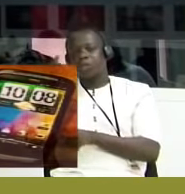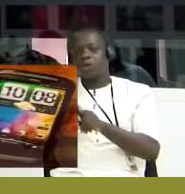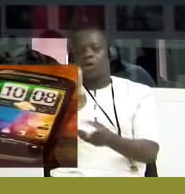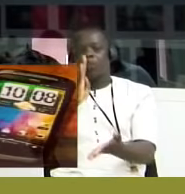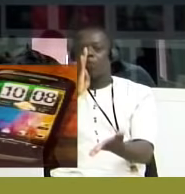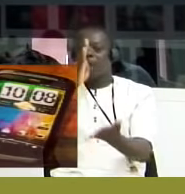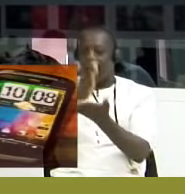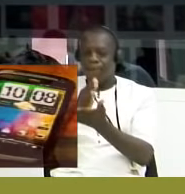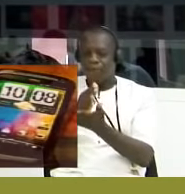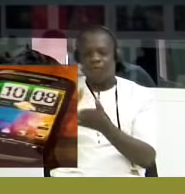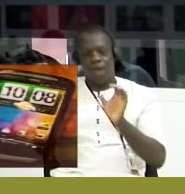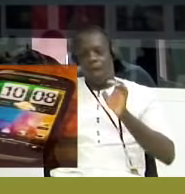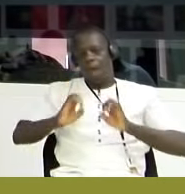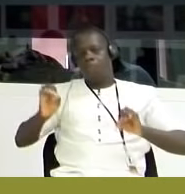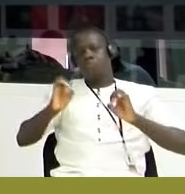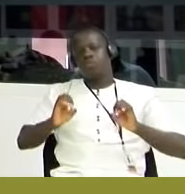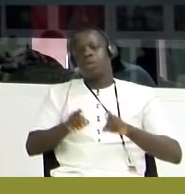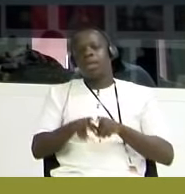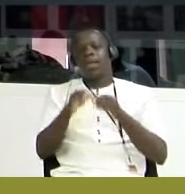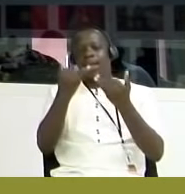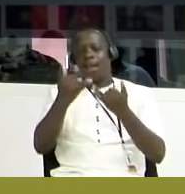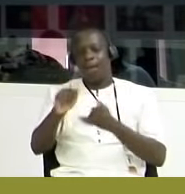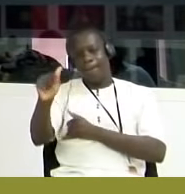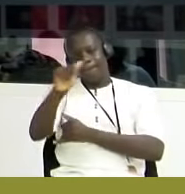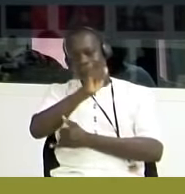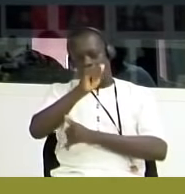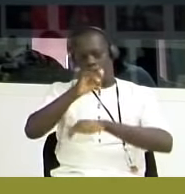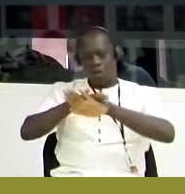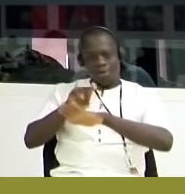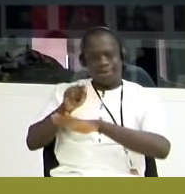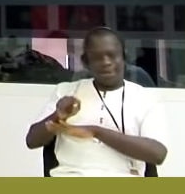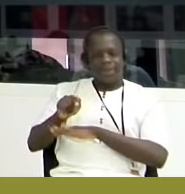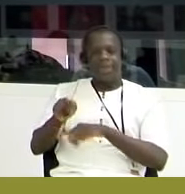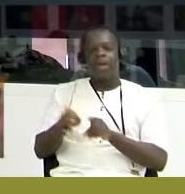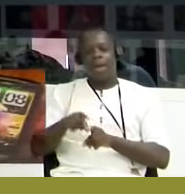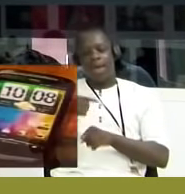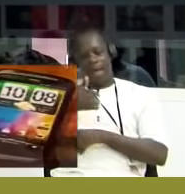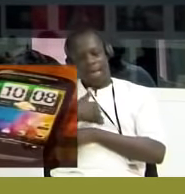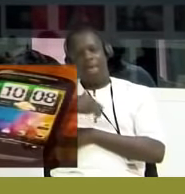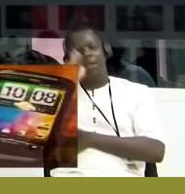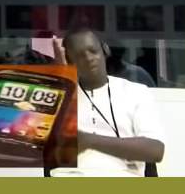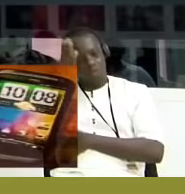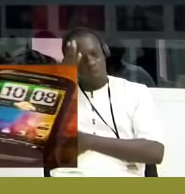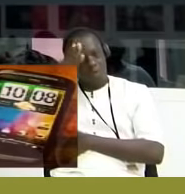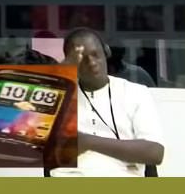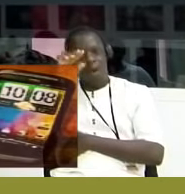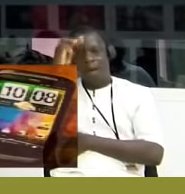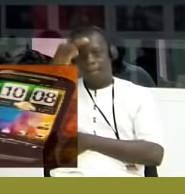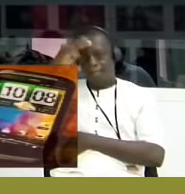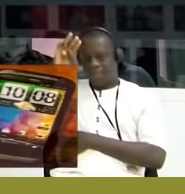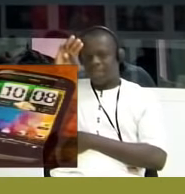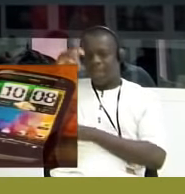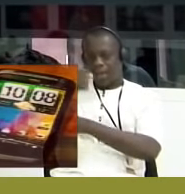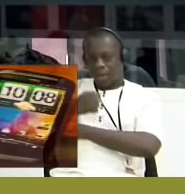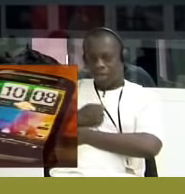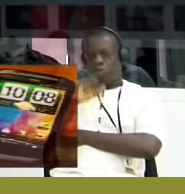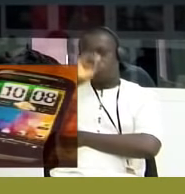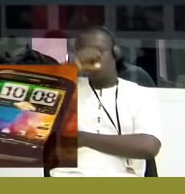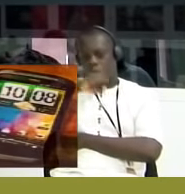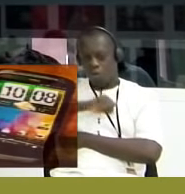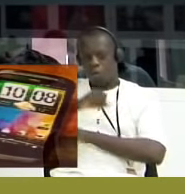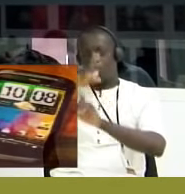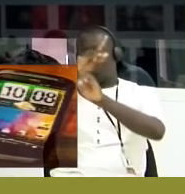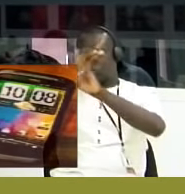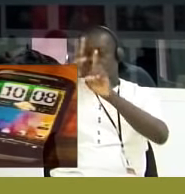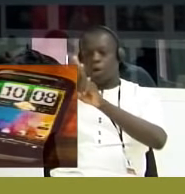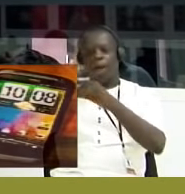And we will come back to that. I know that as Minister of Interior at the time, your portfolio went beyond the police.